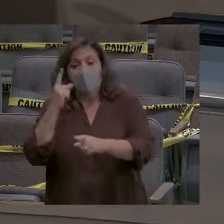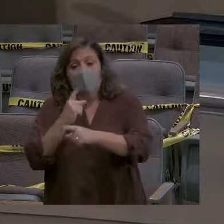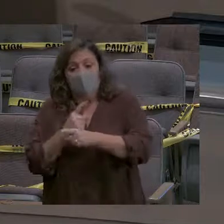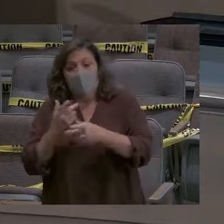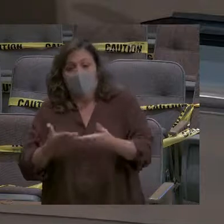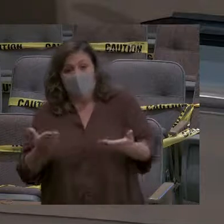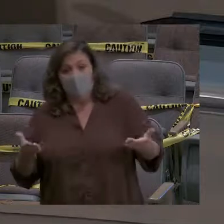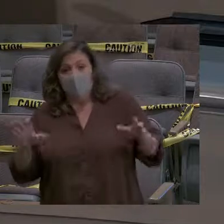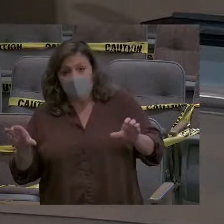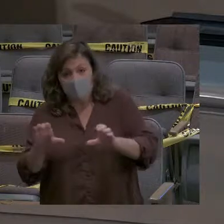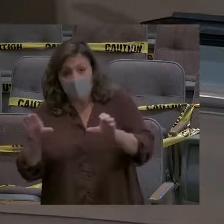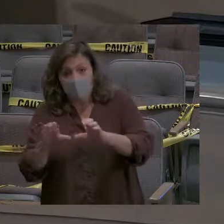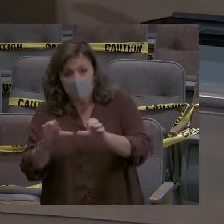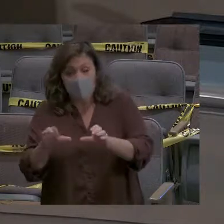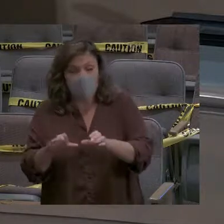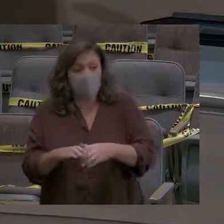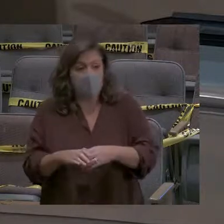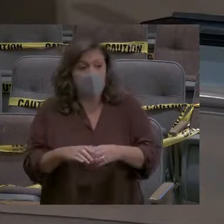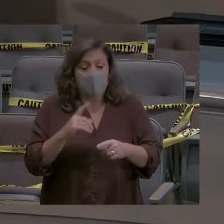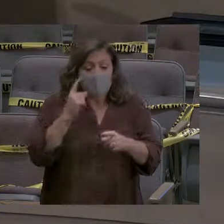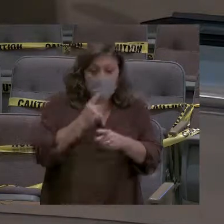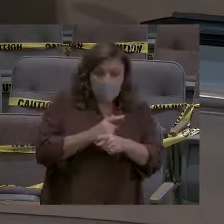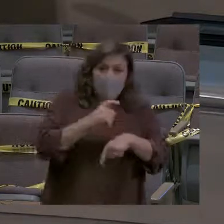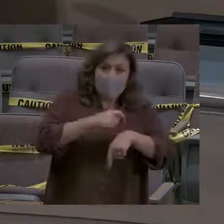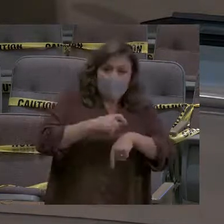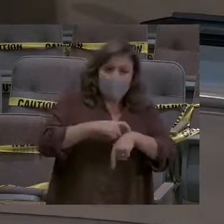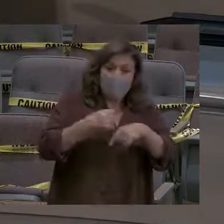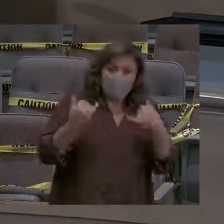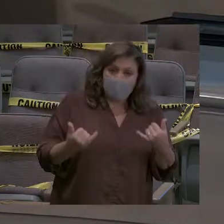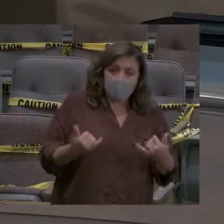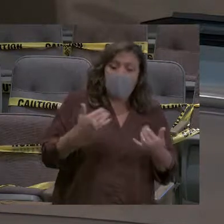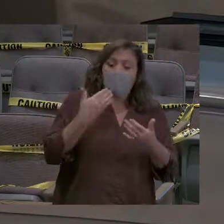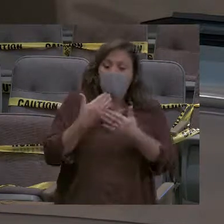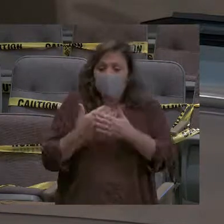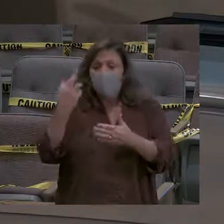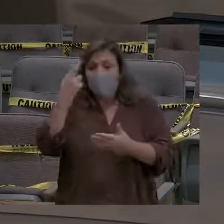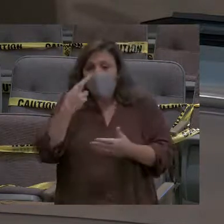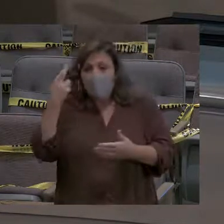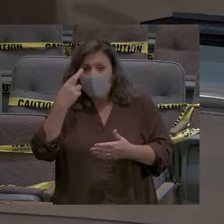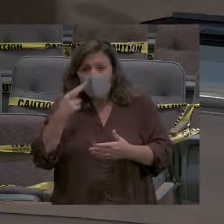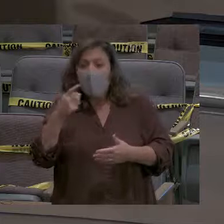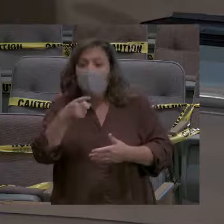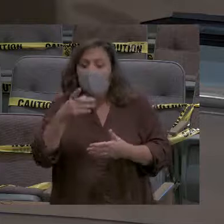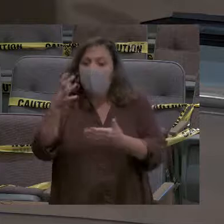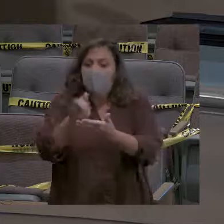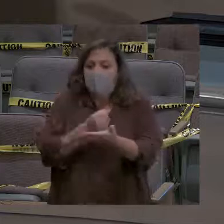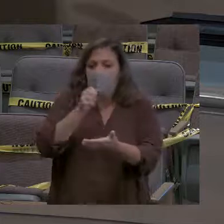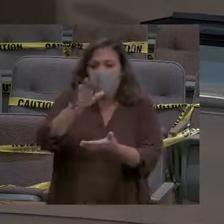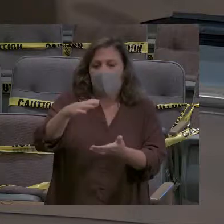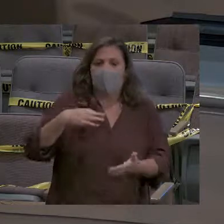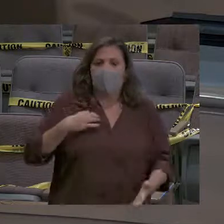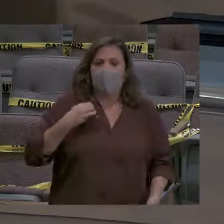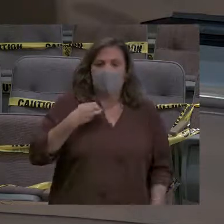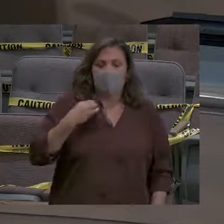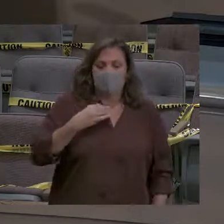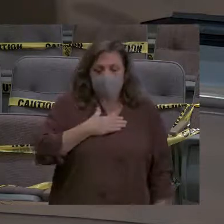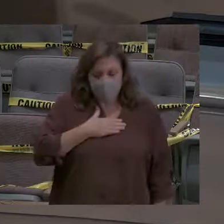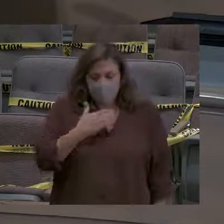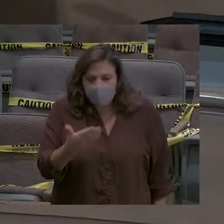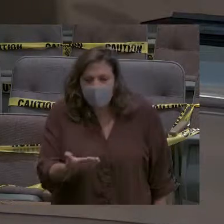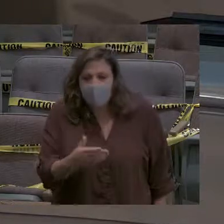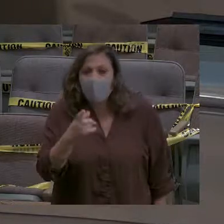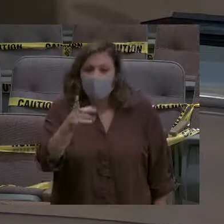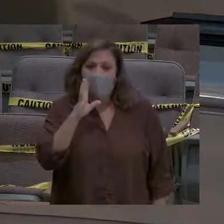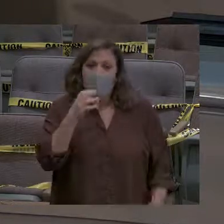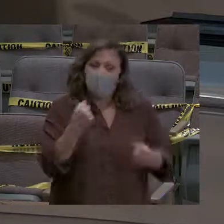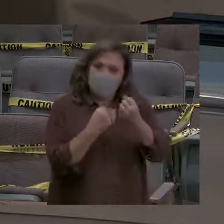thing for the right reasons at the right time, and you gain their voluntary consent, they'll be your biggest